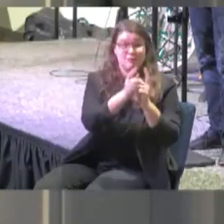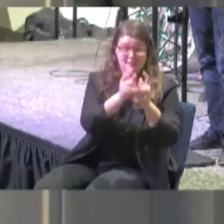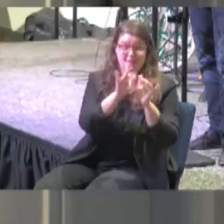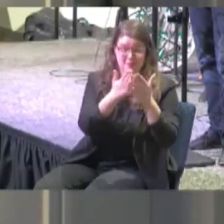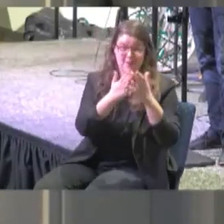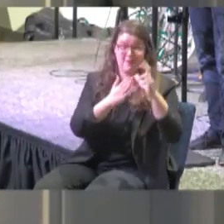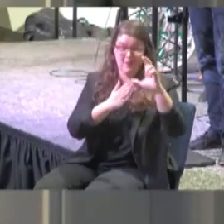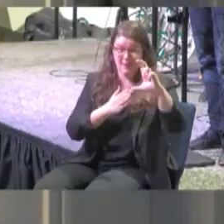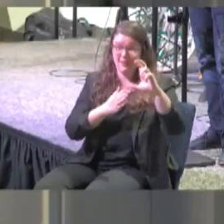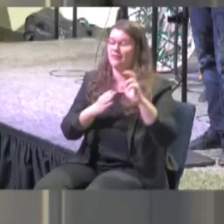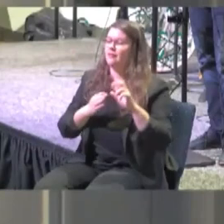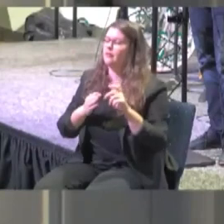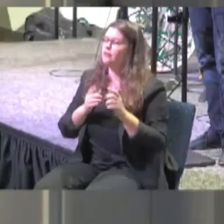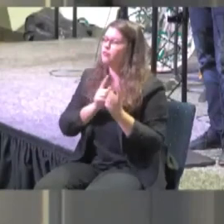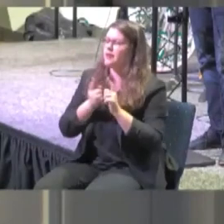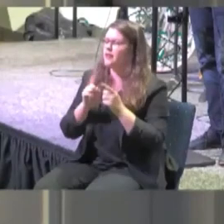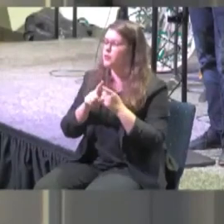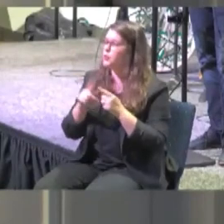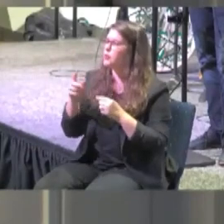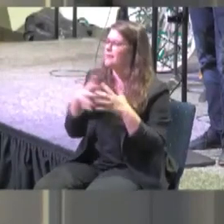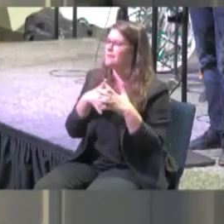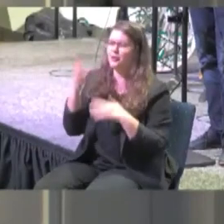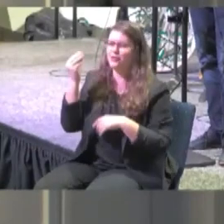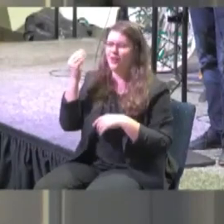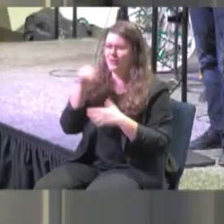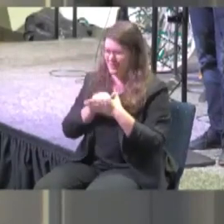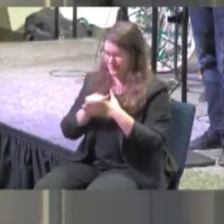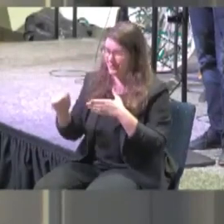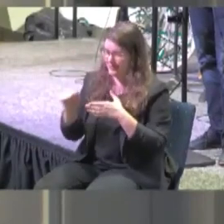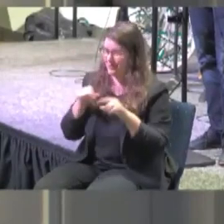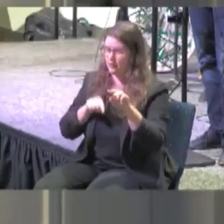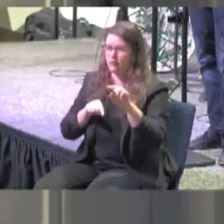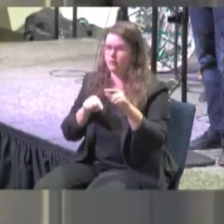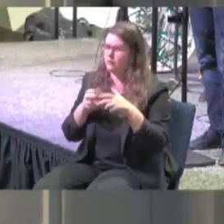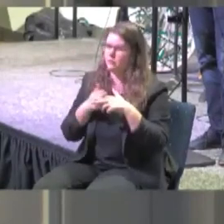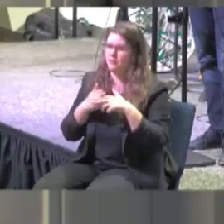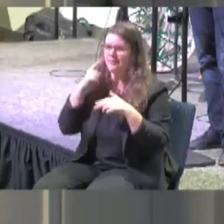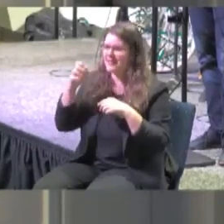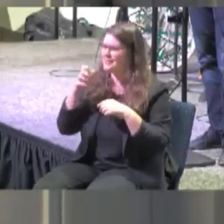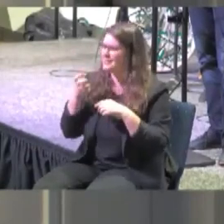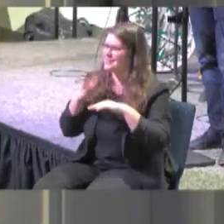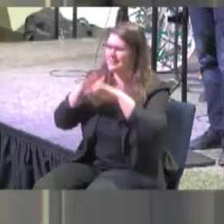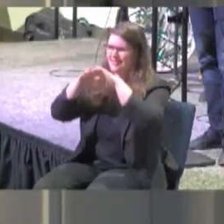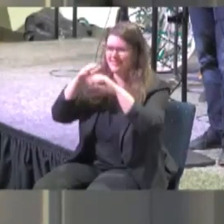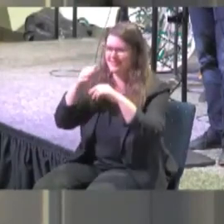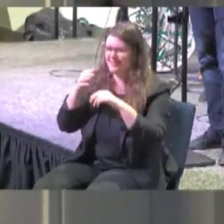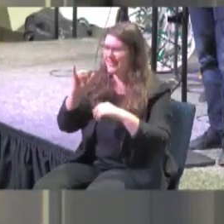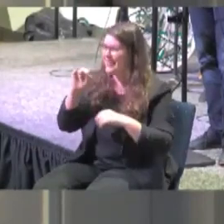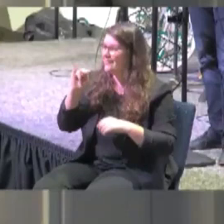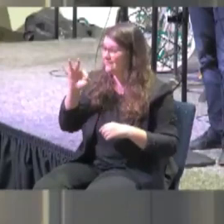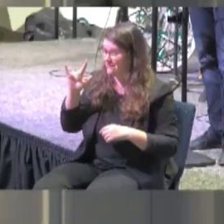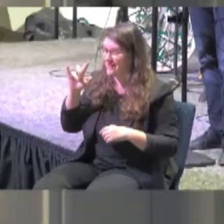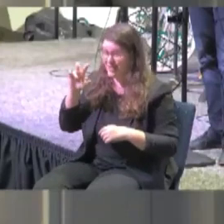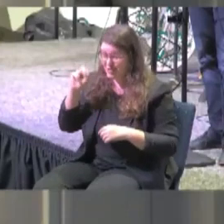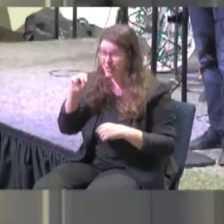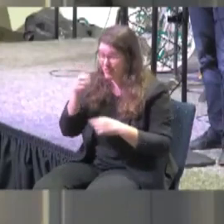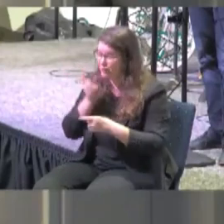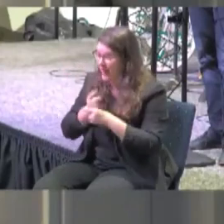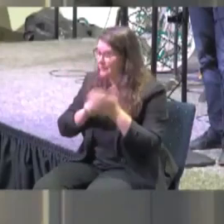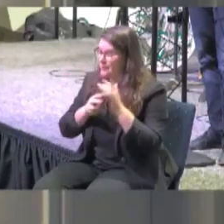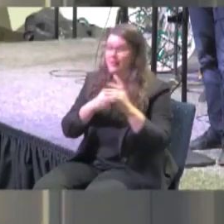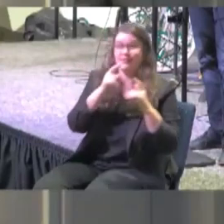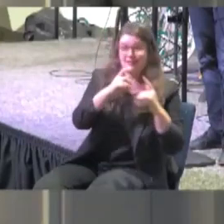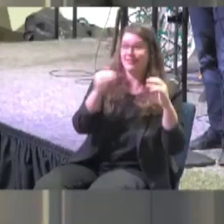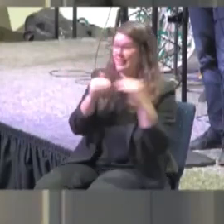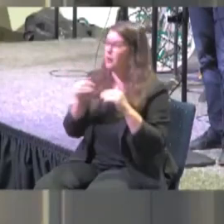places where the currency changes very quickly. I'm just using the dollar and cent as an example. But those kind of things, deliberately